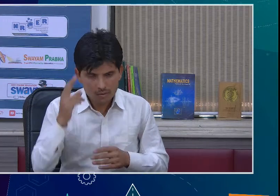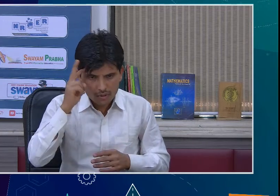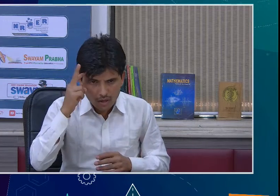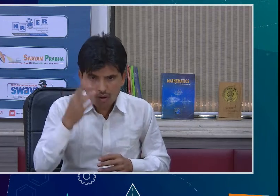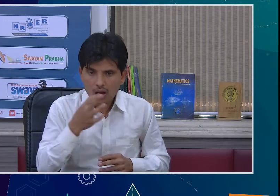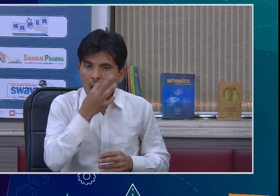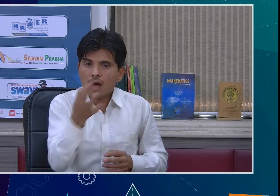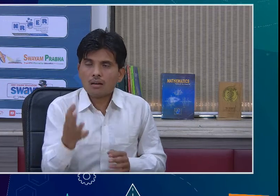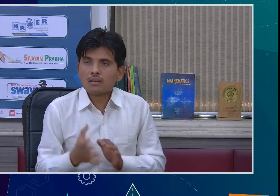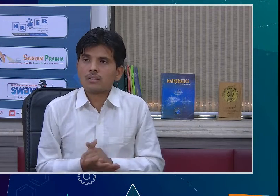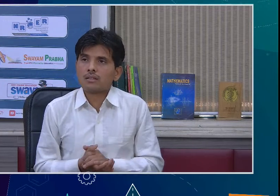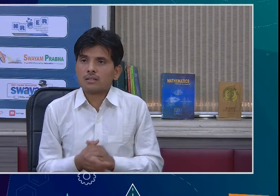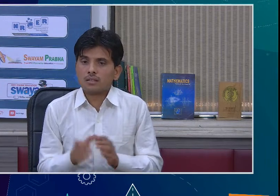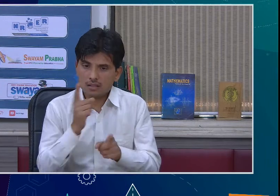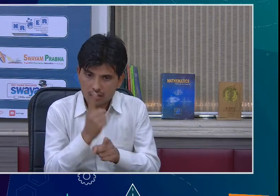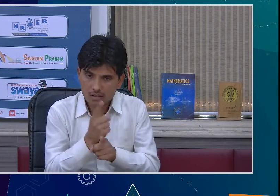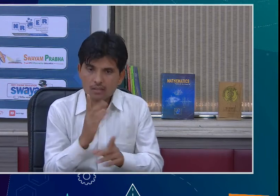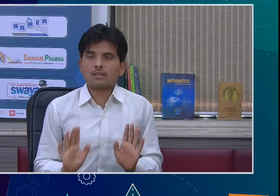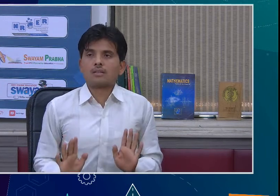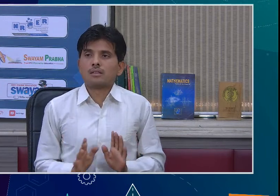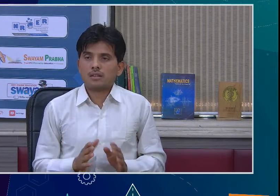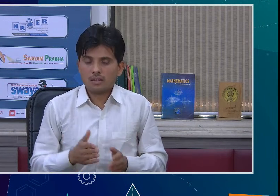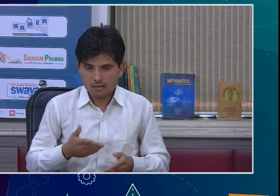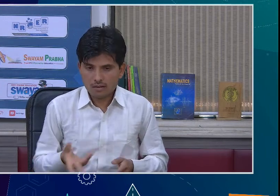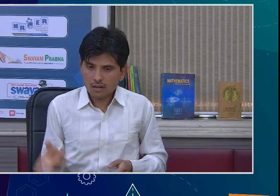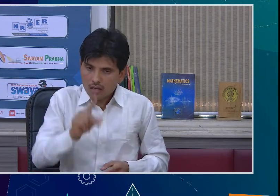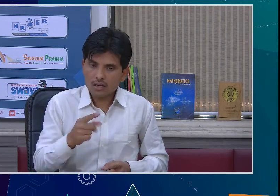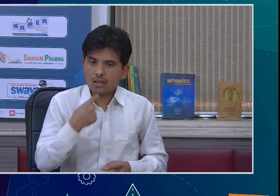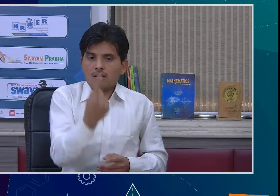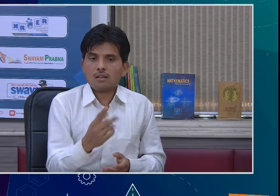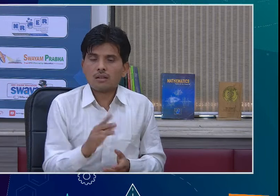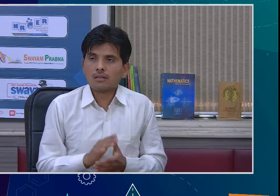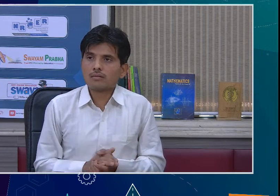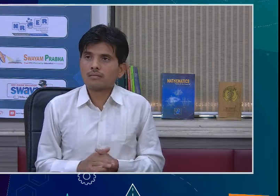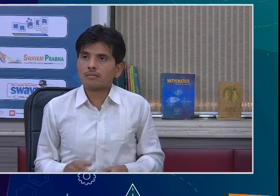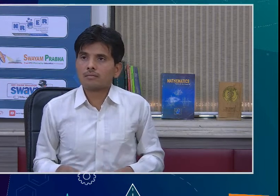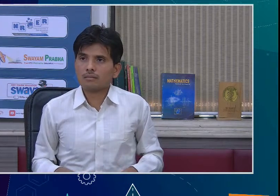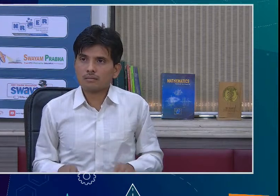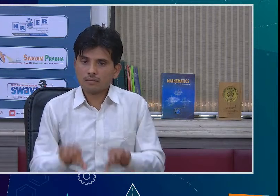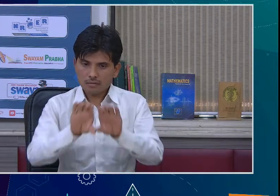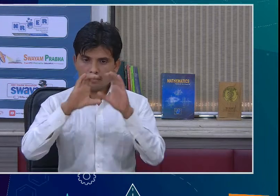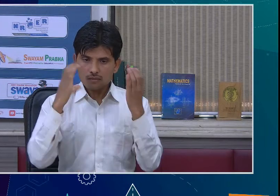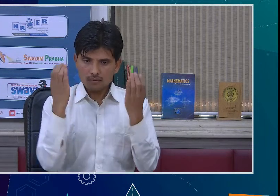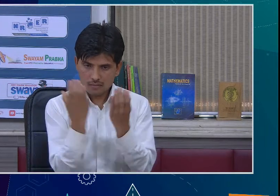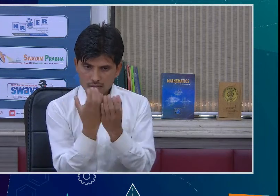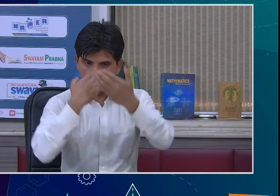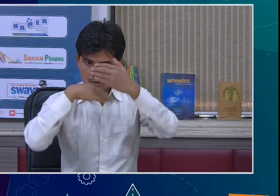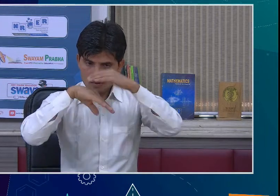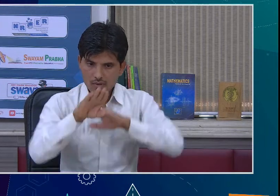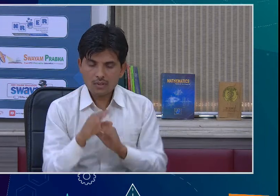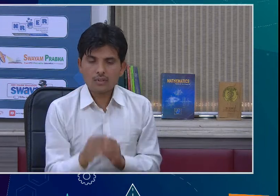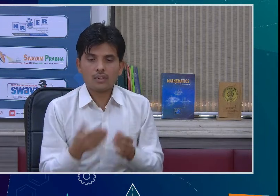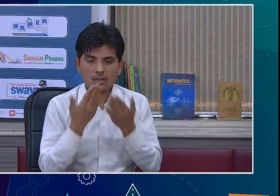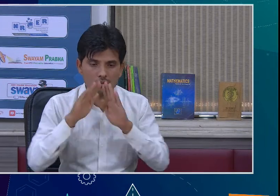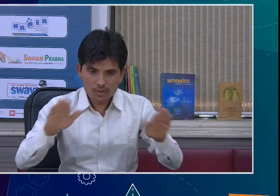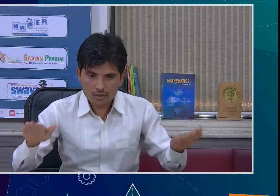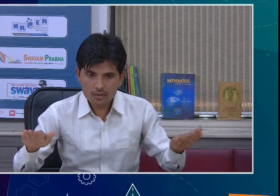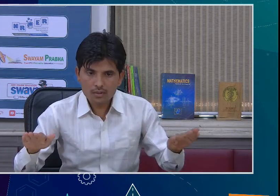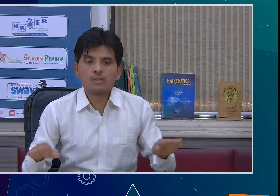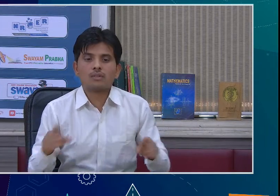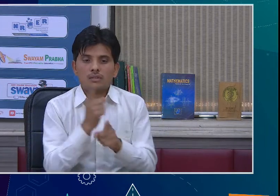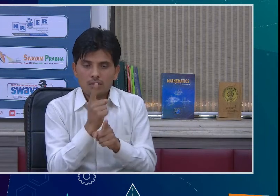of innovative ways which are readily available and can be easily done in the classroom, where these children